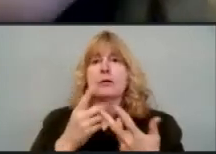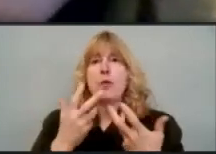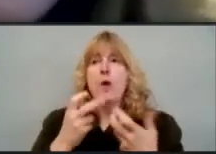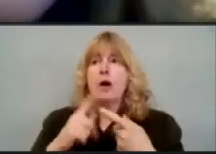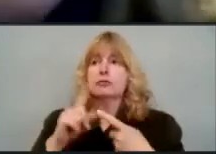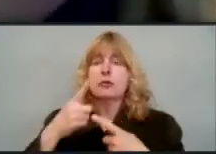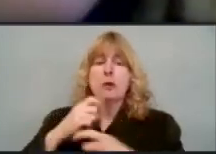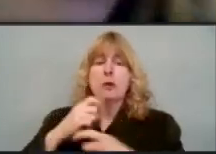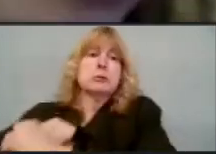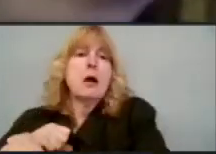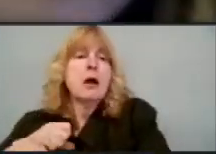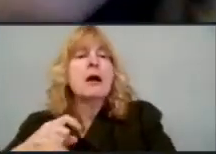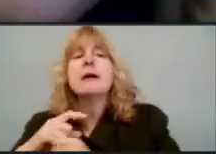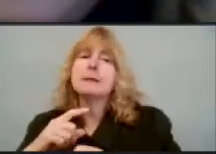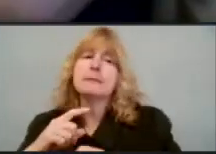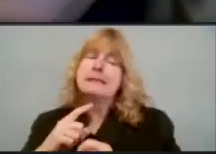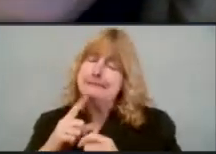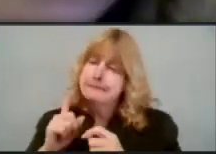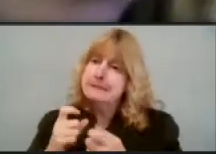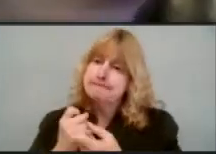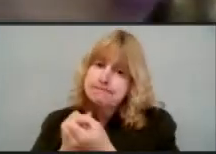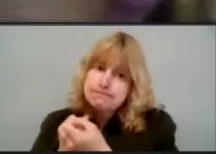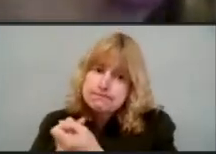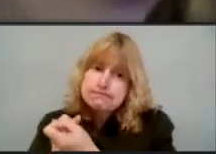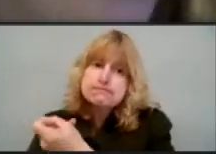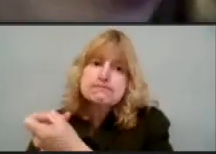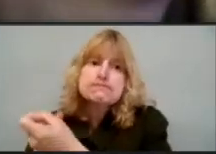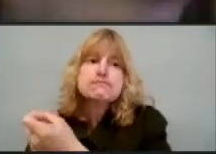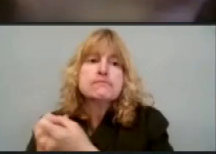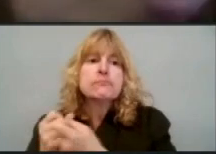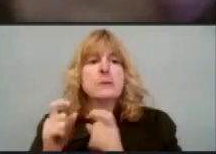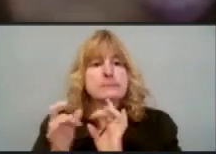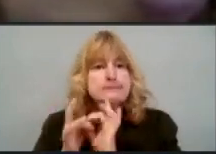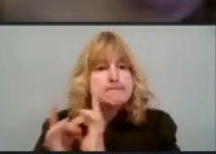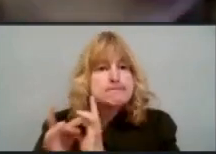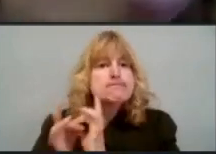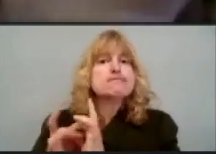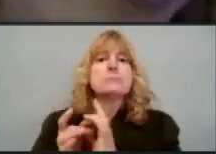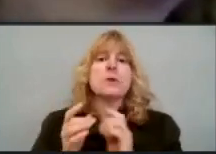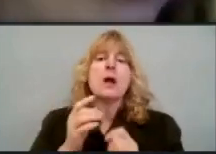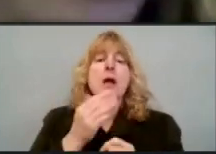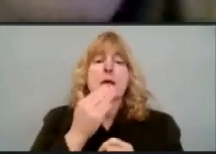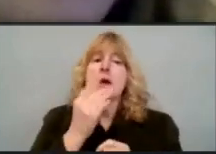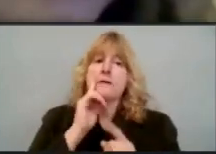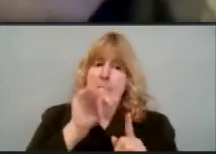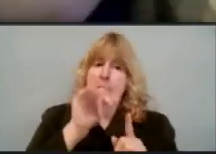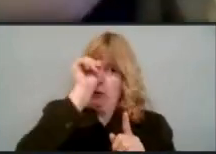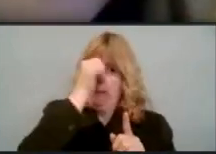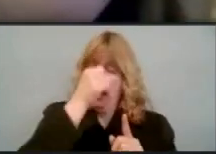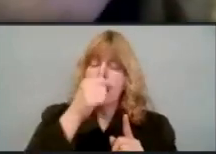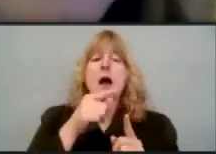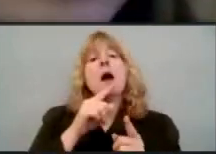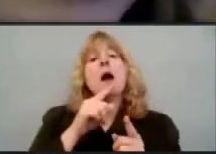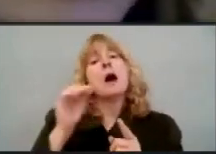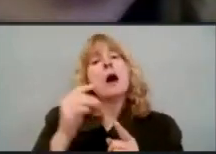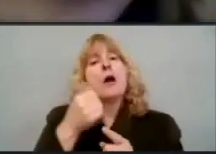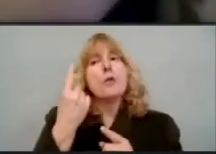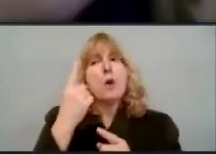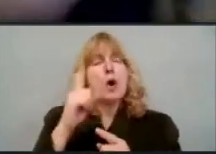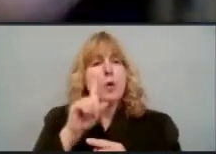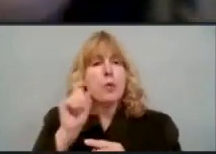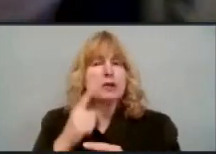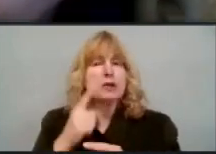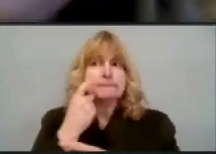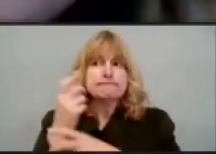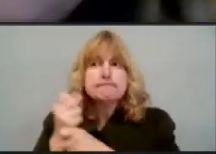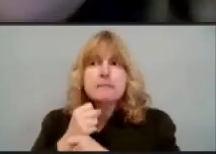them. So thank you for that reminder. There's one question that's come in, and that is around, is there any help